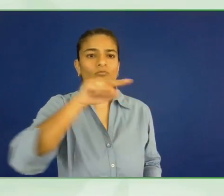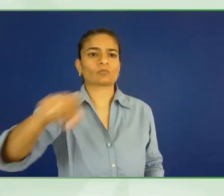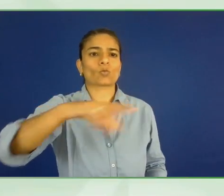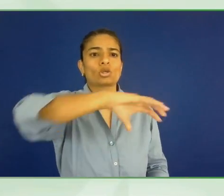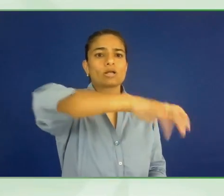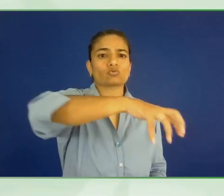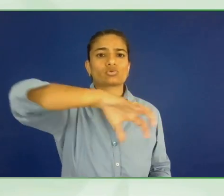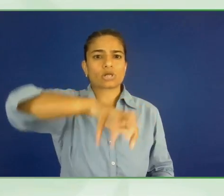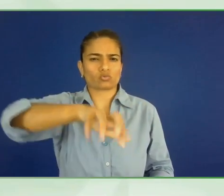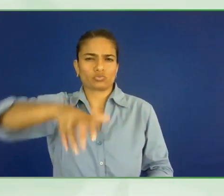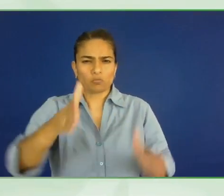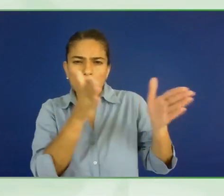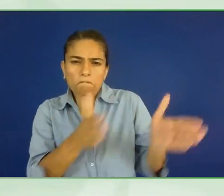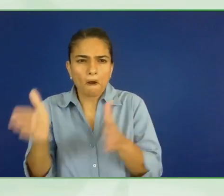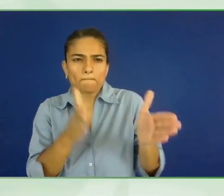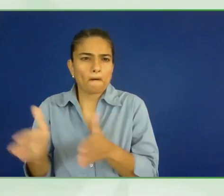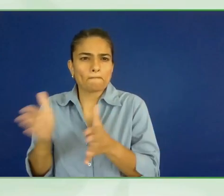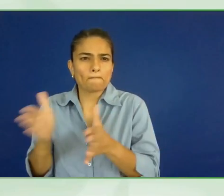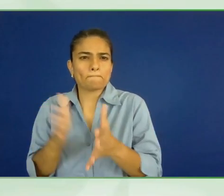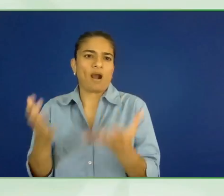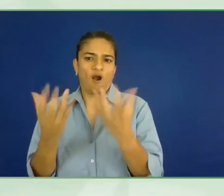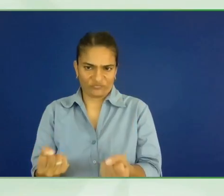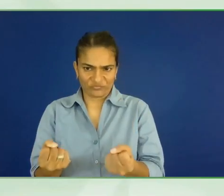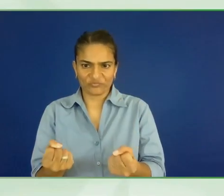works well. I don't know. We